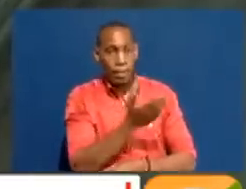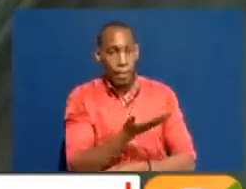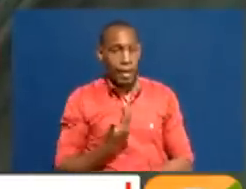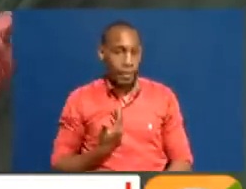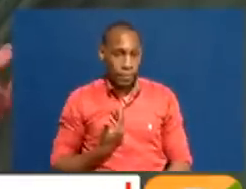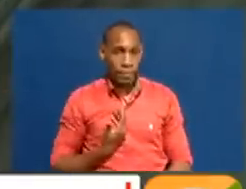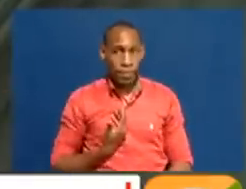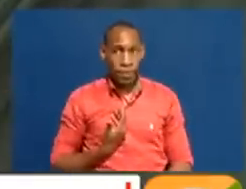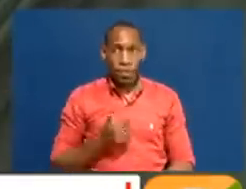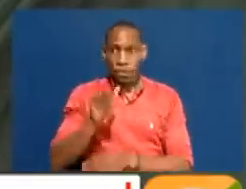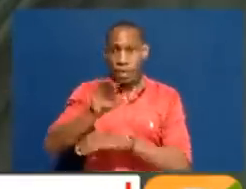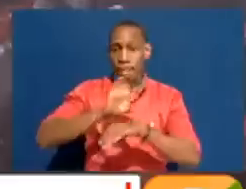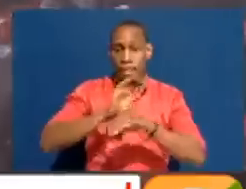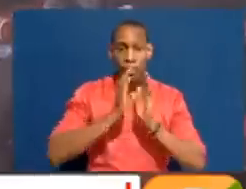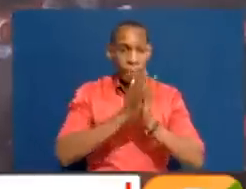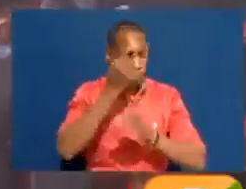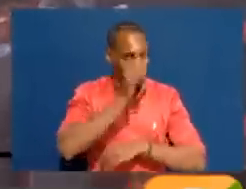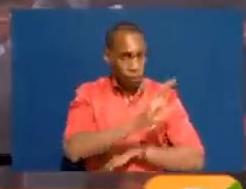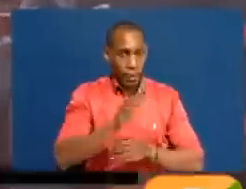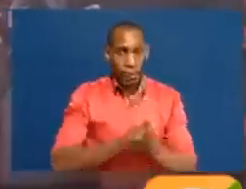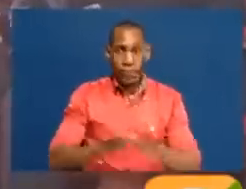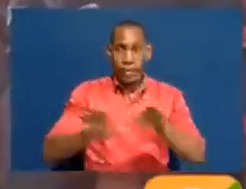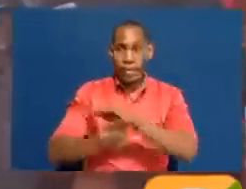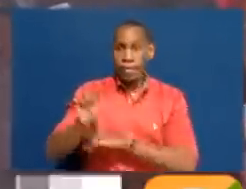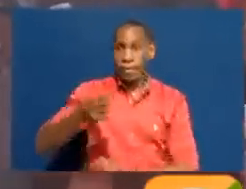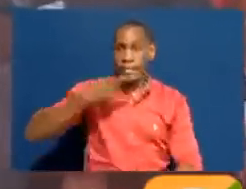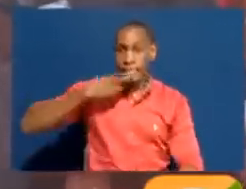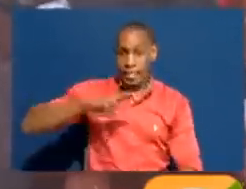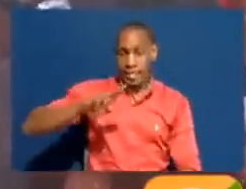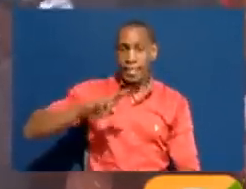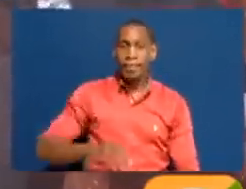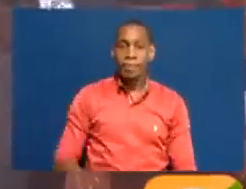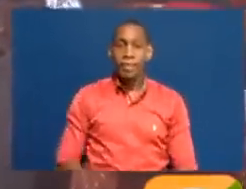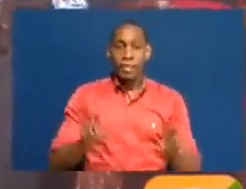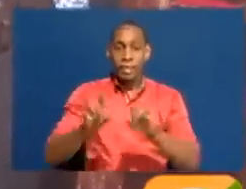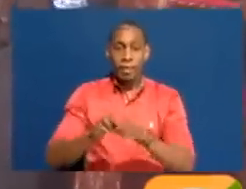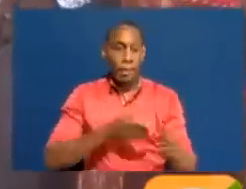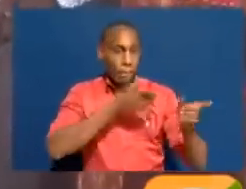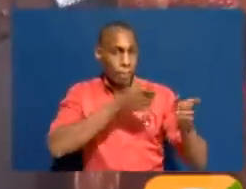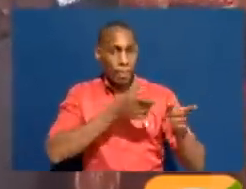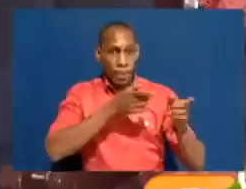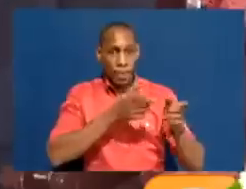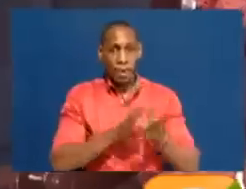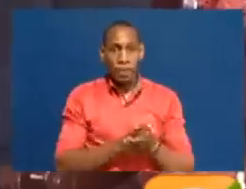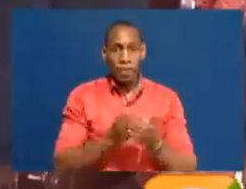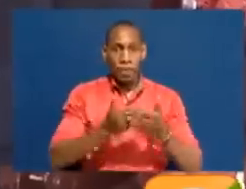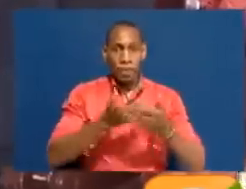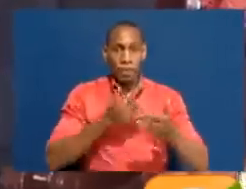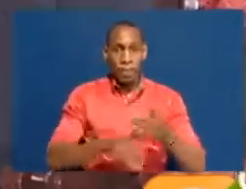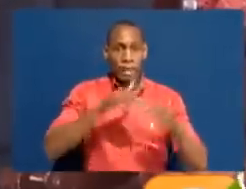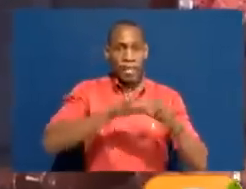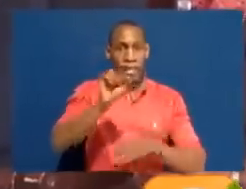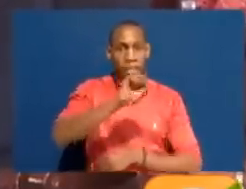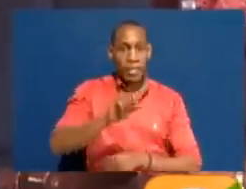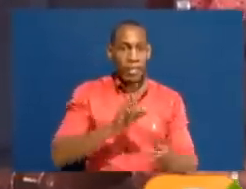we can only ask the clergy to pray for them. Deputy President Rigathi Gachagua also hit out at former Interior Cabinet